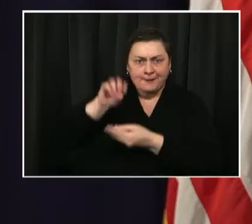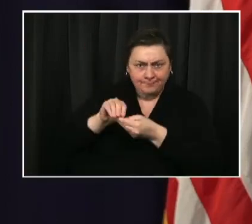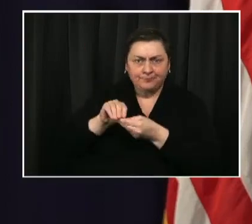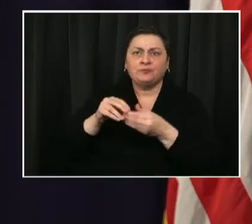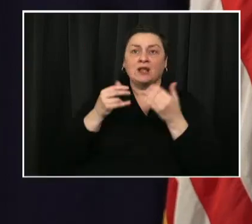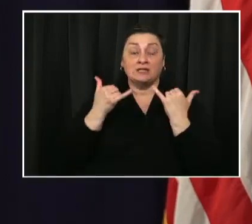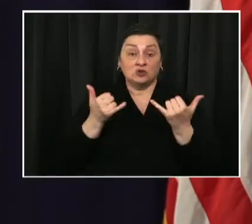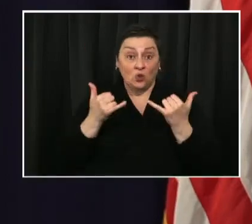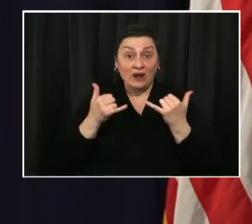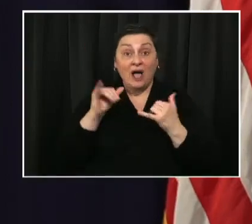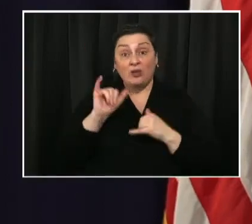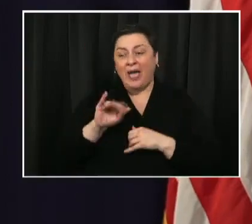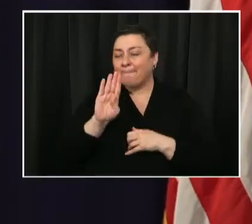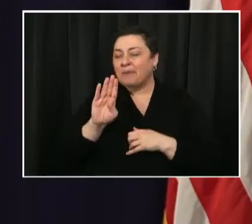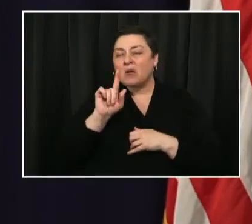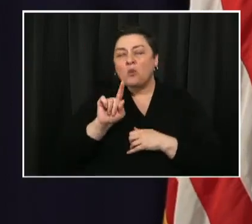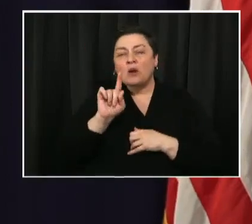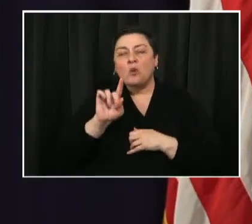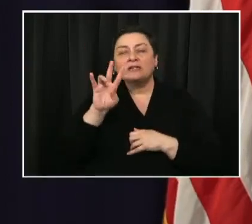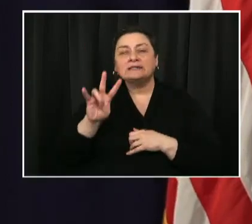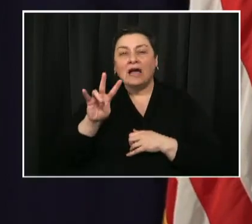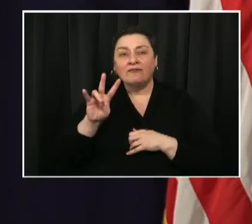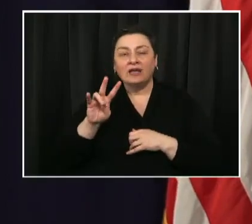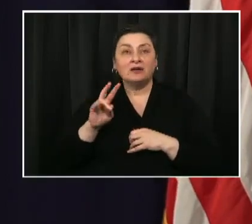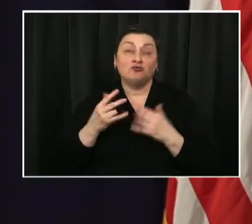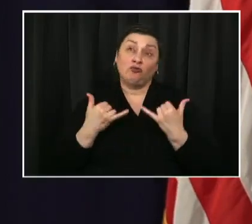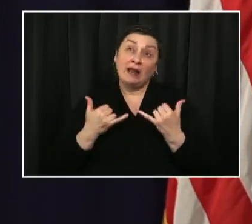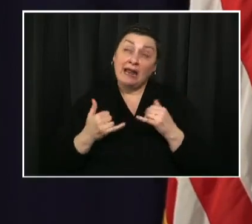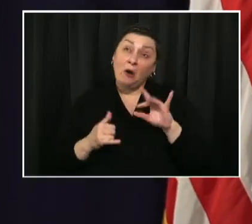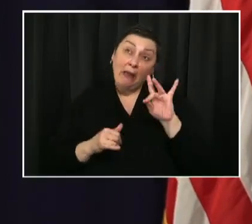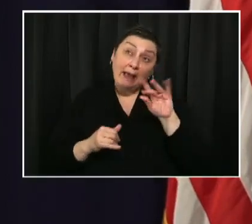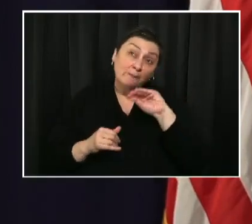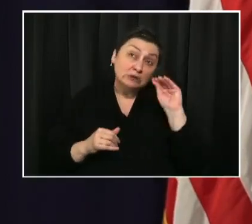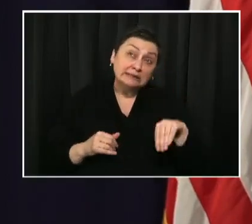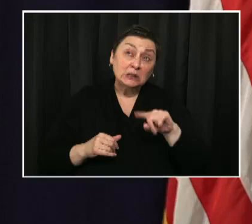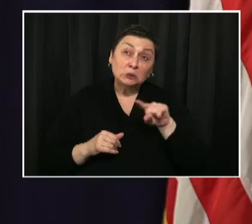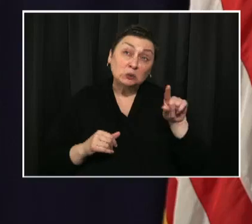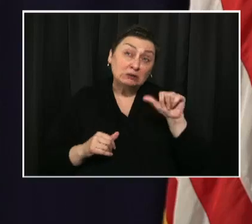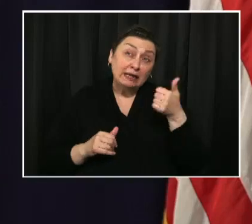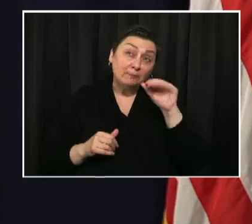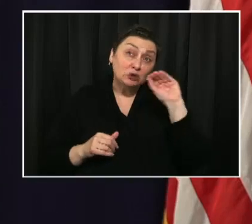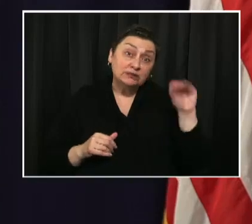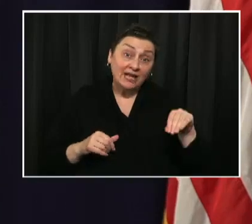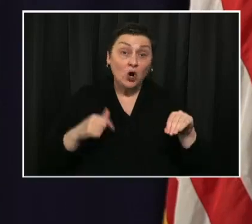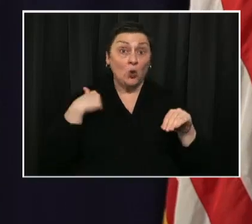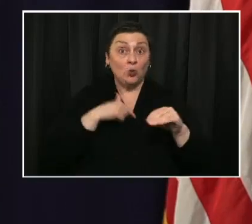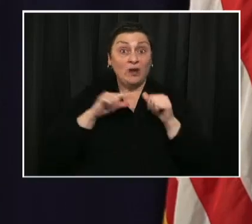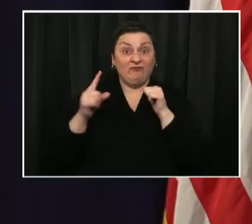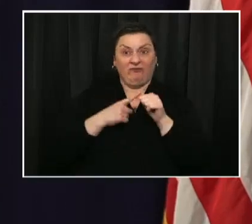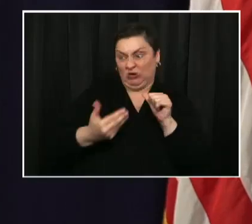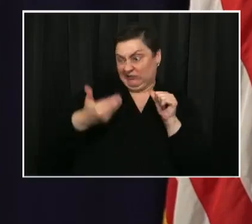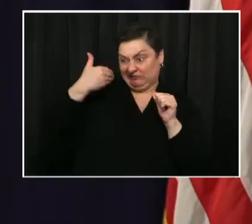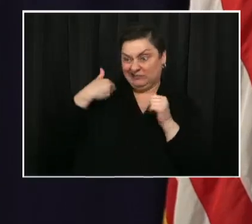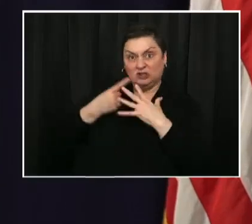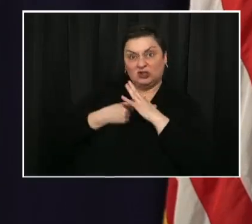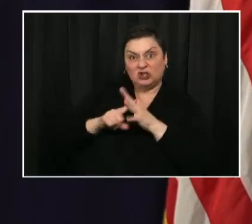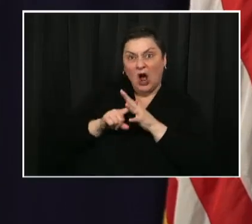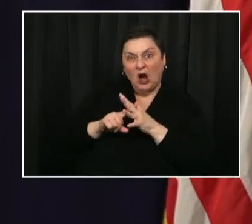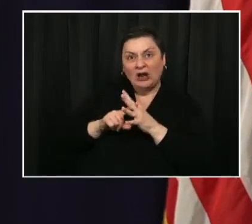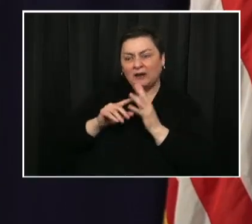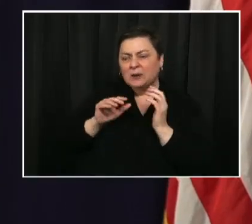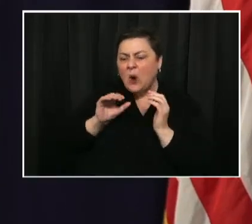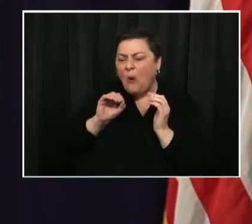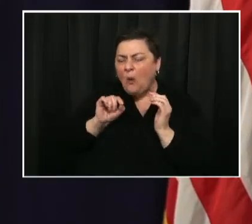for B117 is around 8 to 10% right now. When we first started tracking B117 in the state, it was in the 0 to